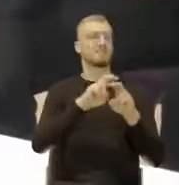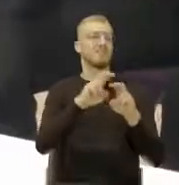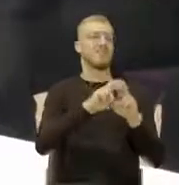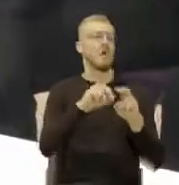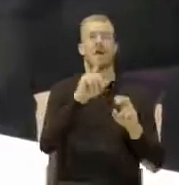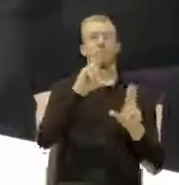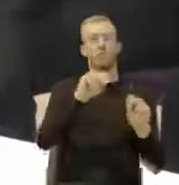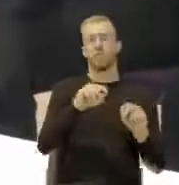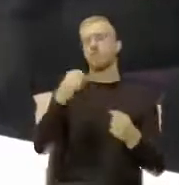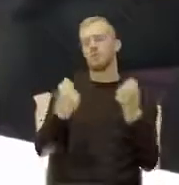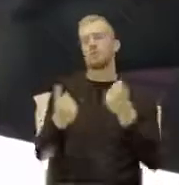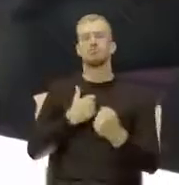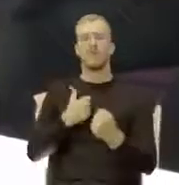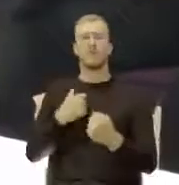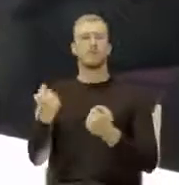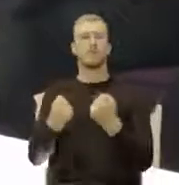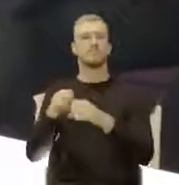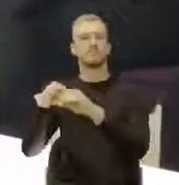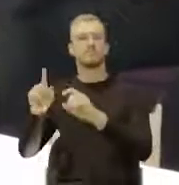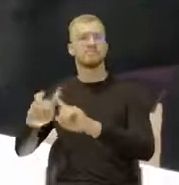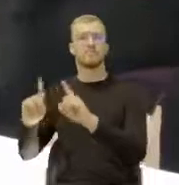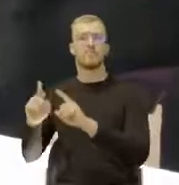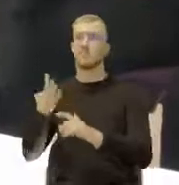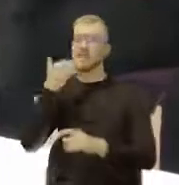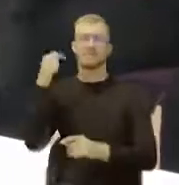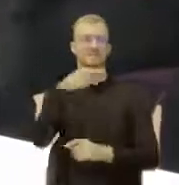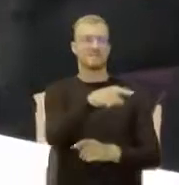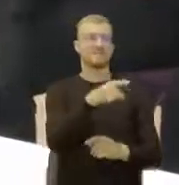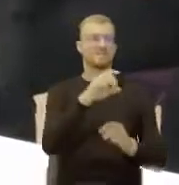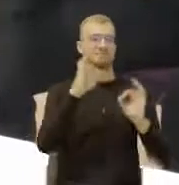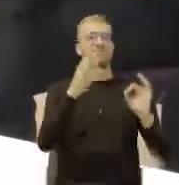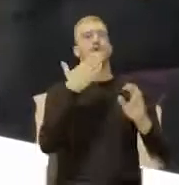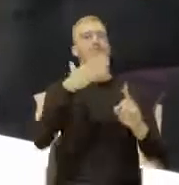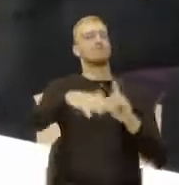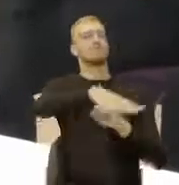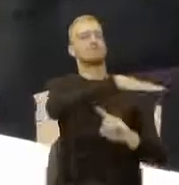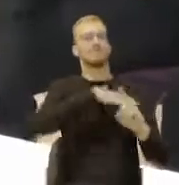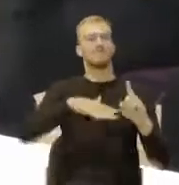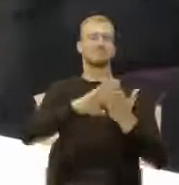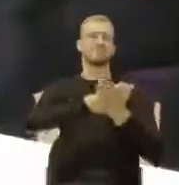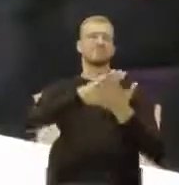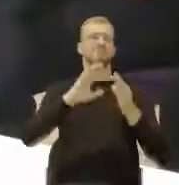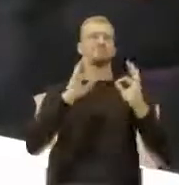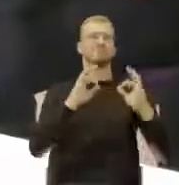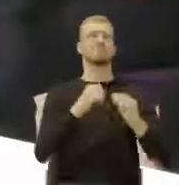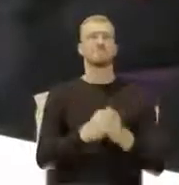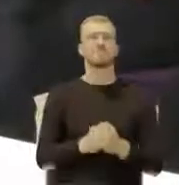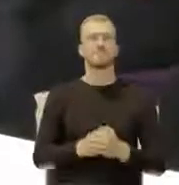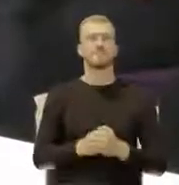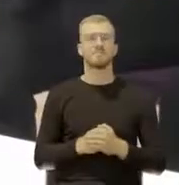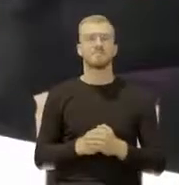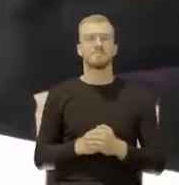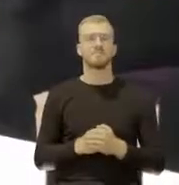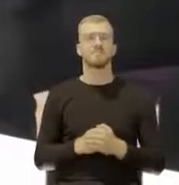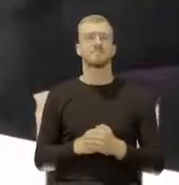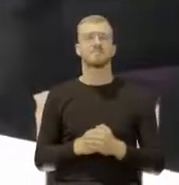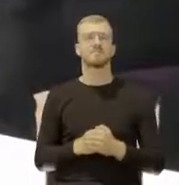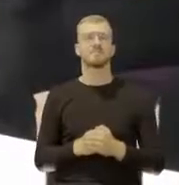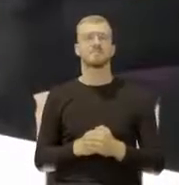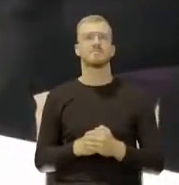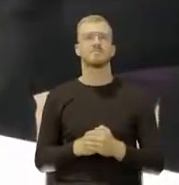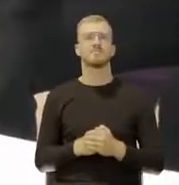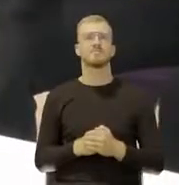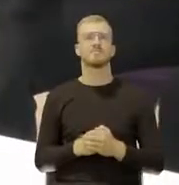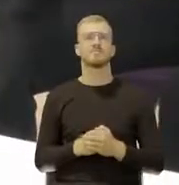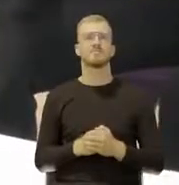transport. And it's obvious that the future of urban mobility should be mobility putting people at the heart a mobility without cars as much